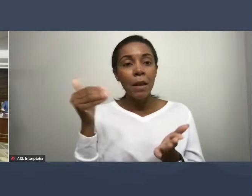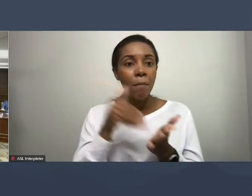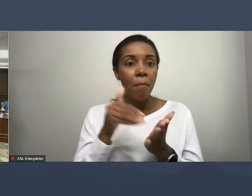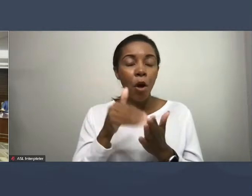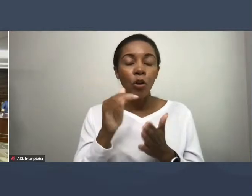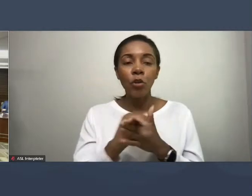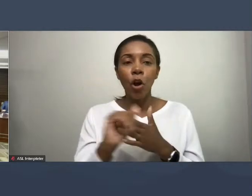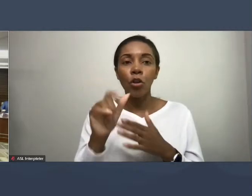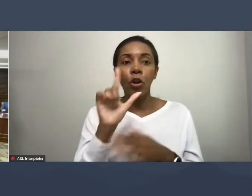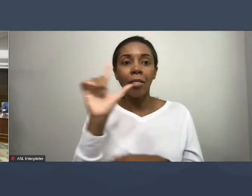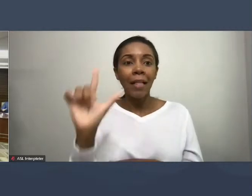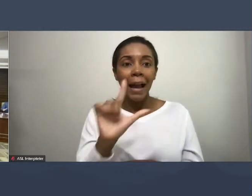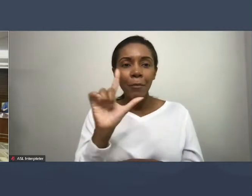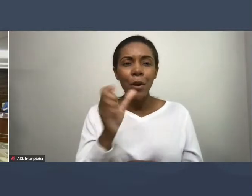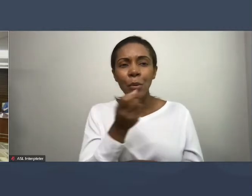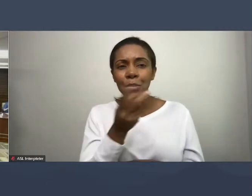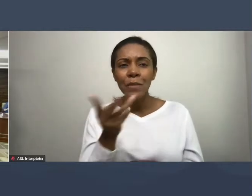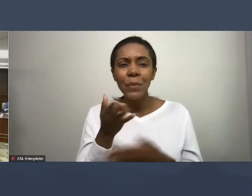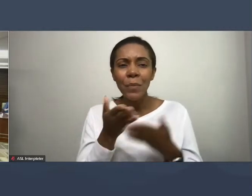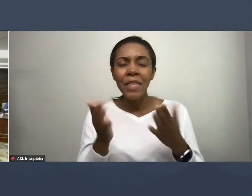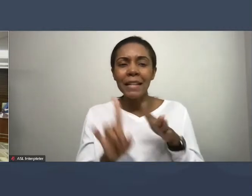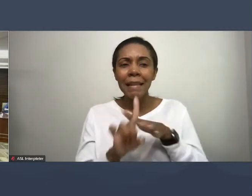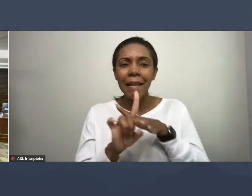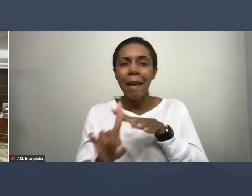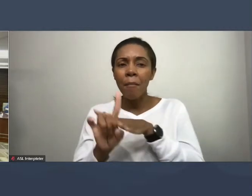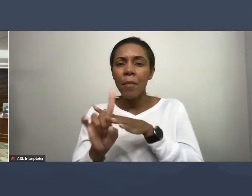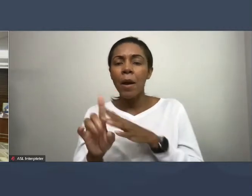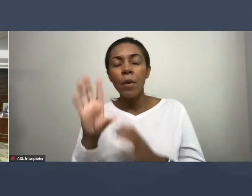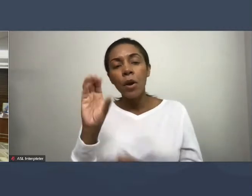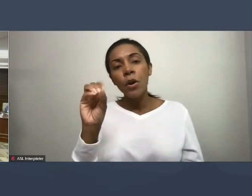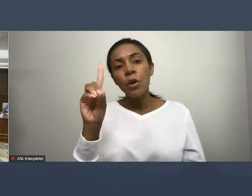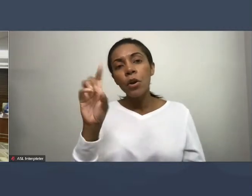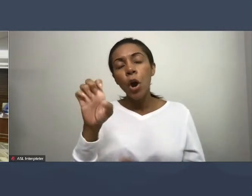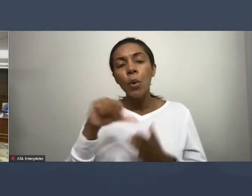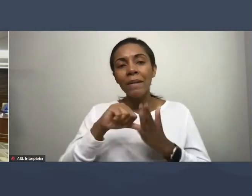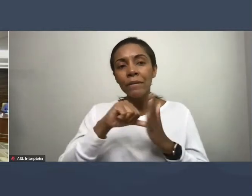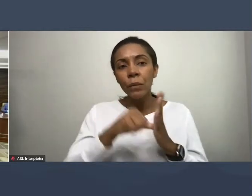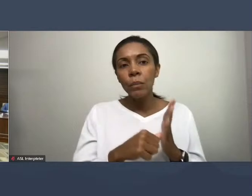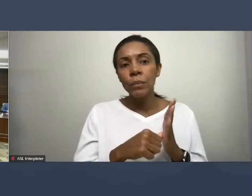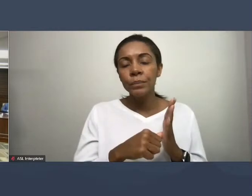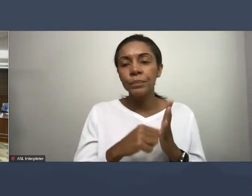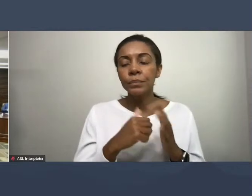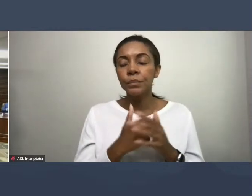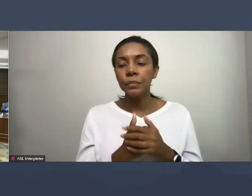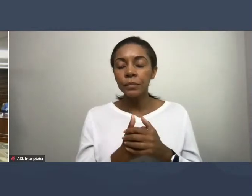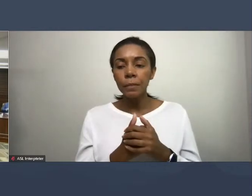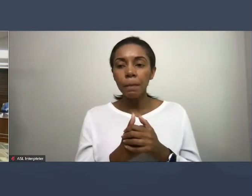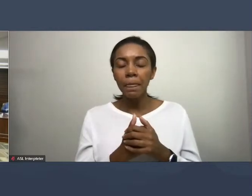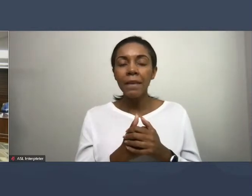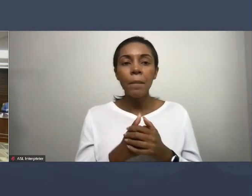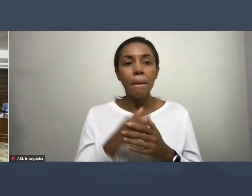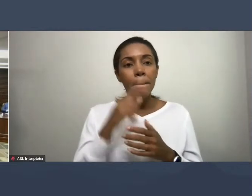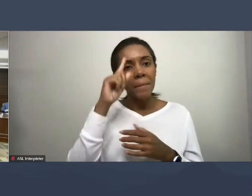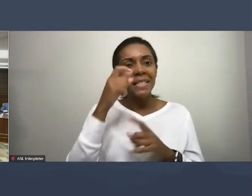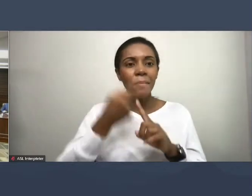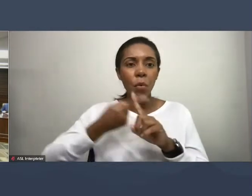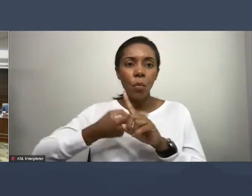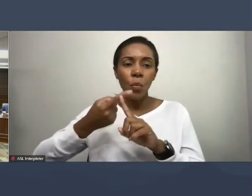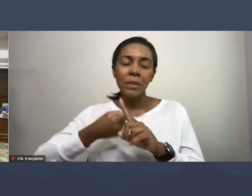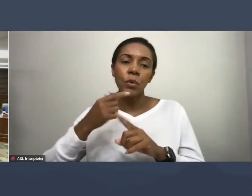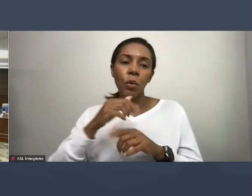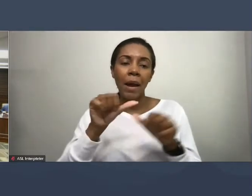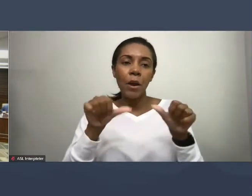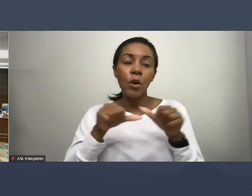up. Code enforcement, right? Because of the rental market and some areas like that.